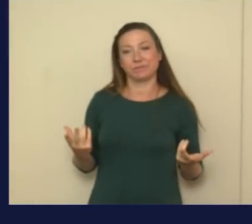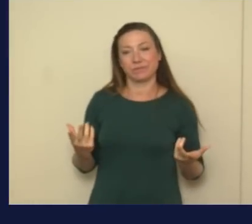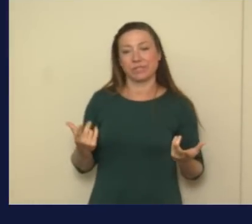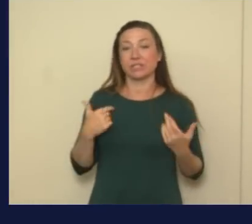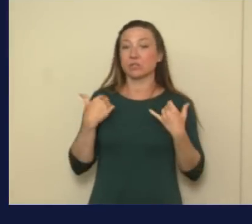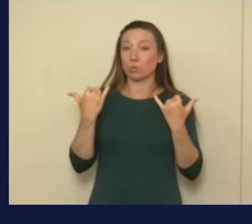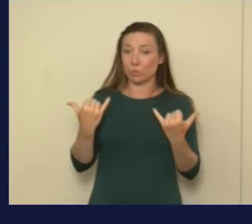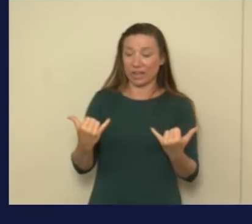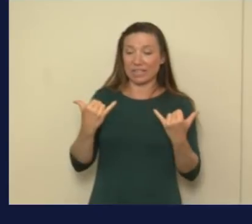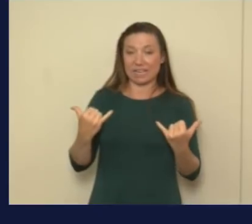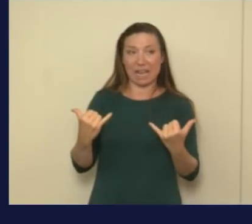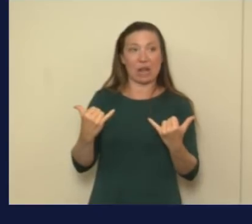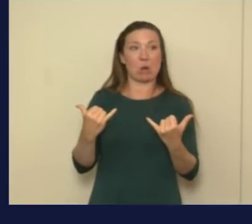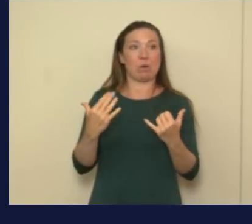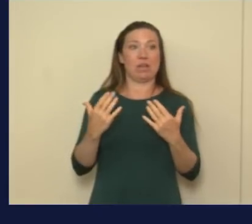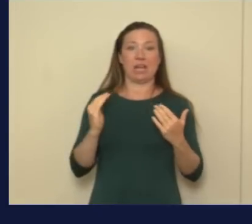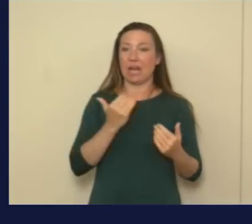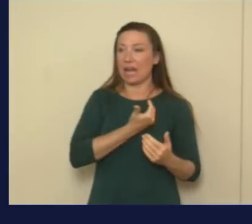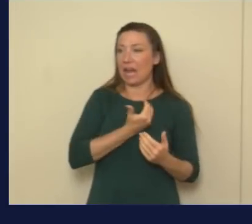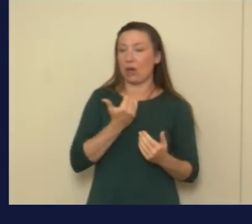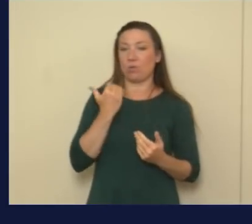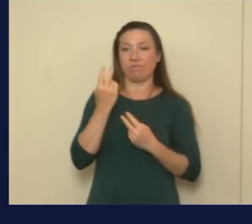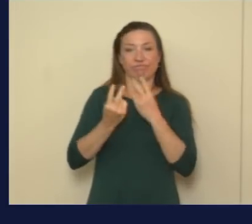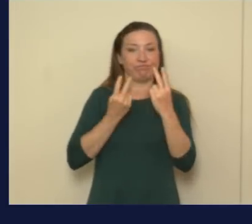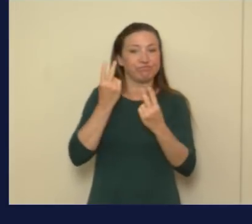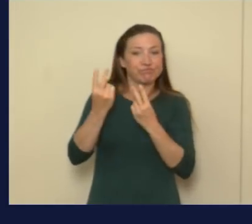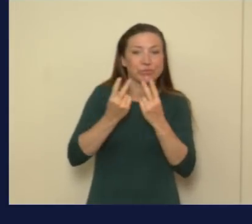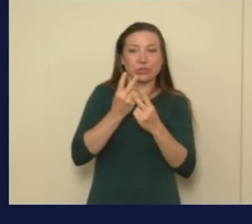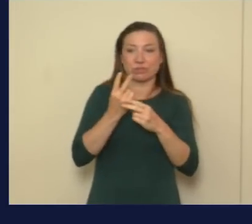through our tourism industry and everyone else, and we will